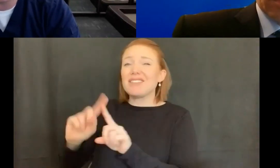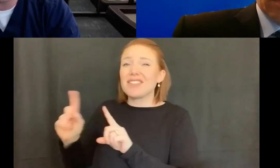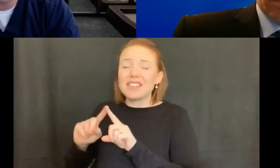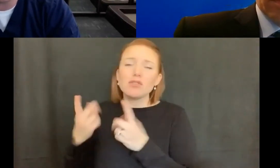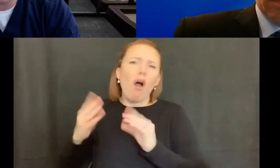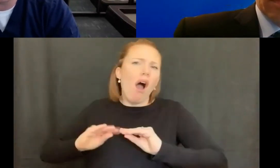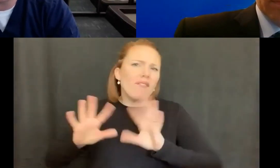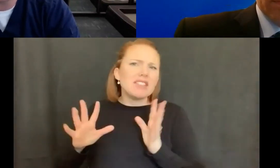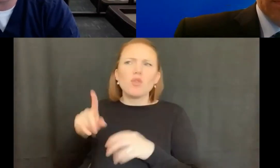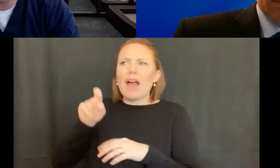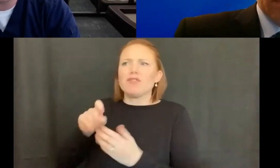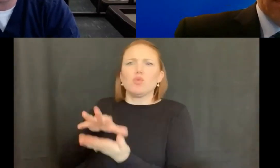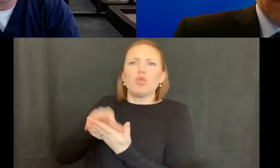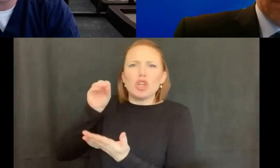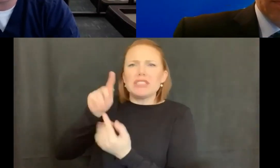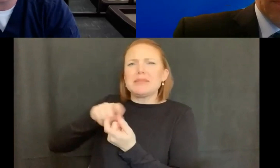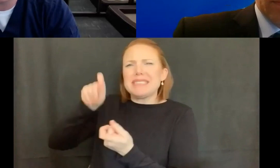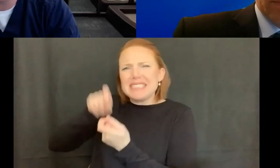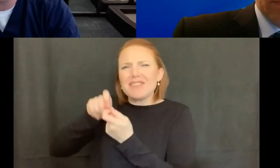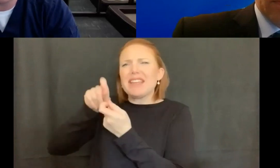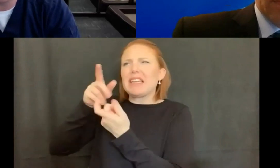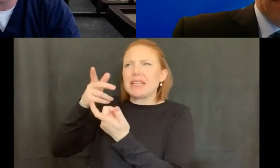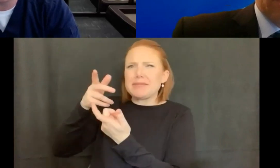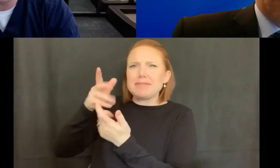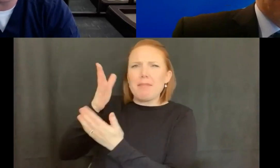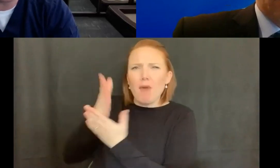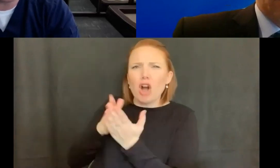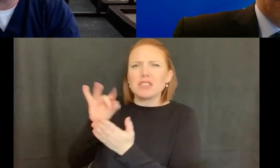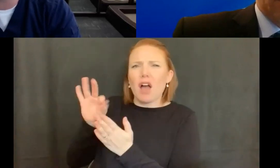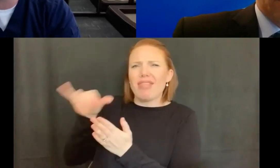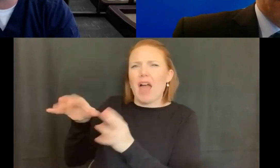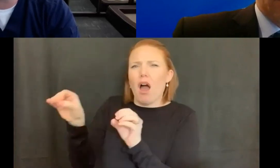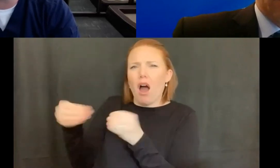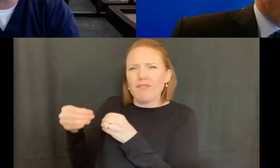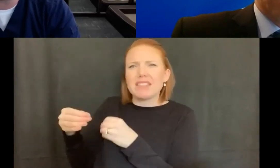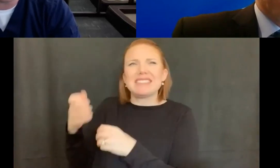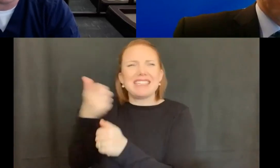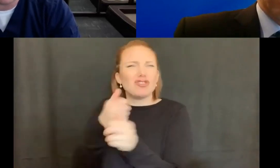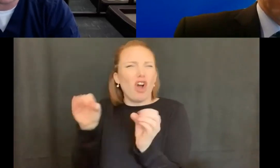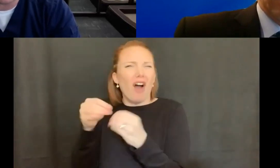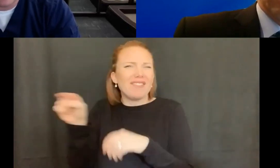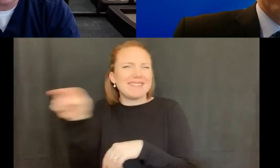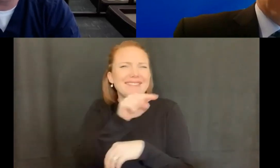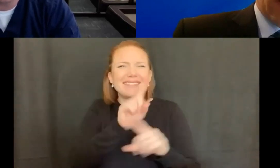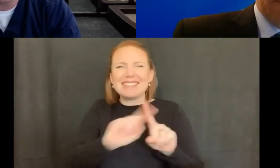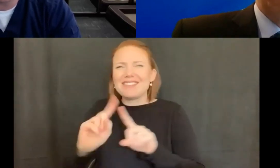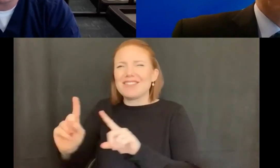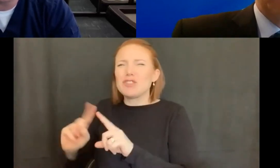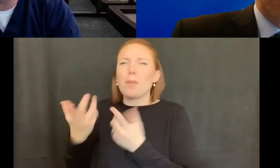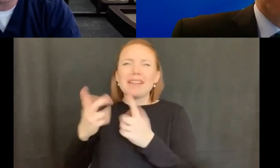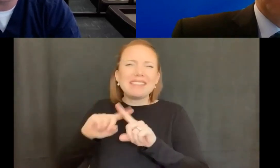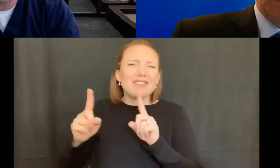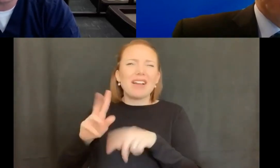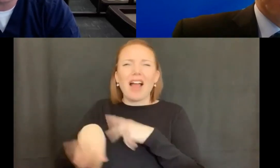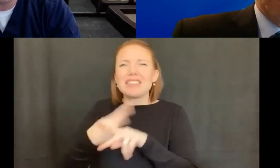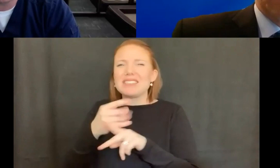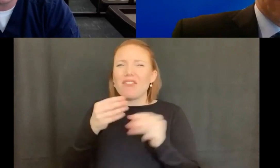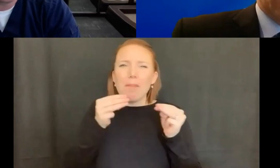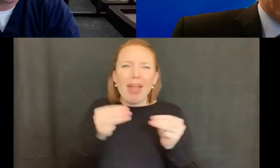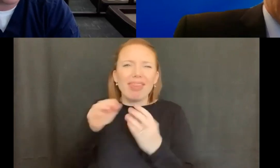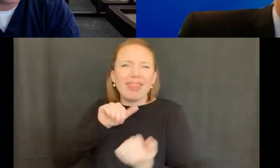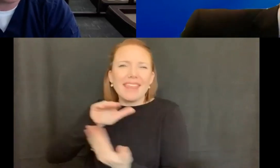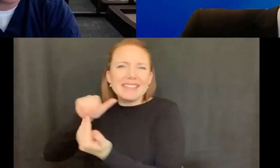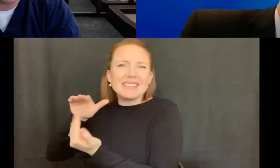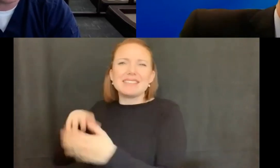with a specific provider. Because like I said, everybody does things a little differently. There's so many different materials and methods. Okay. But